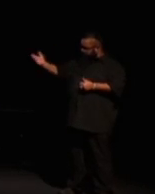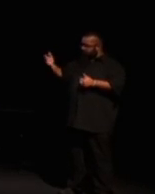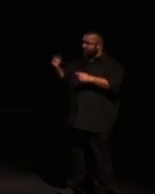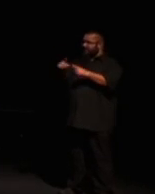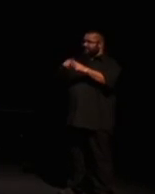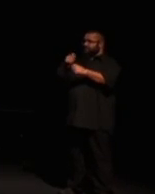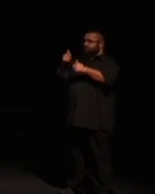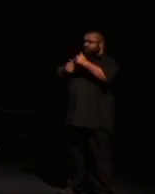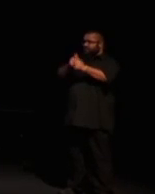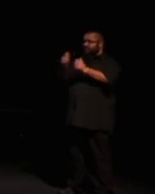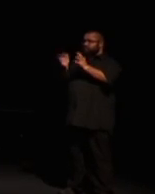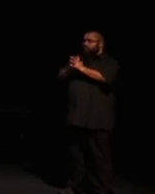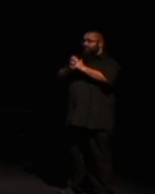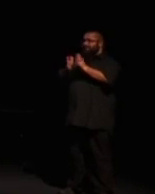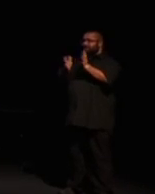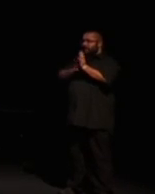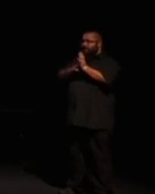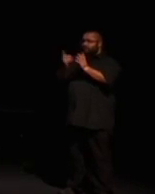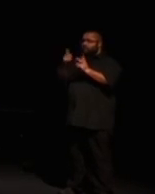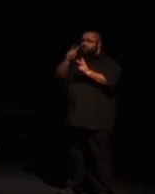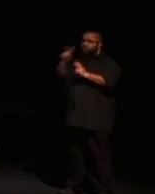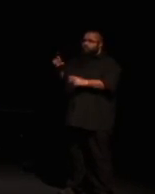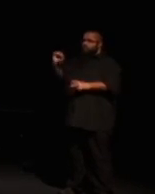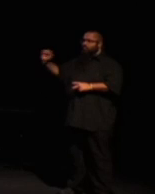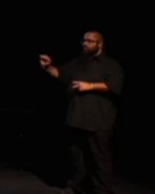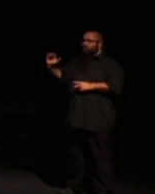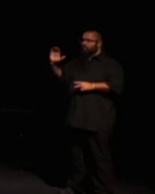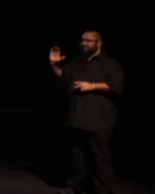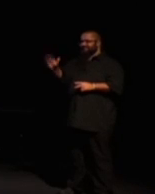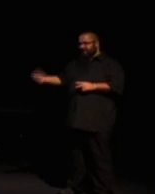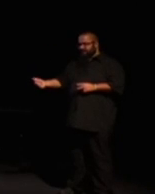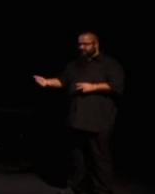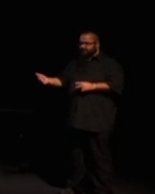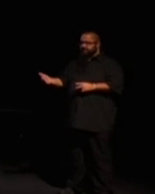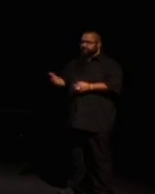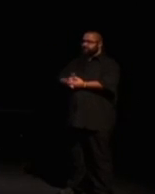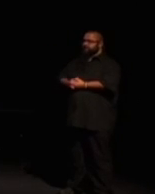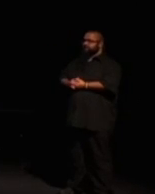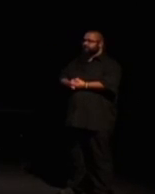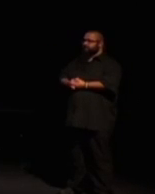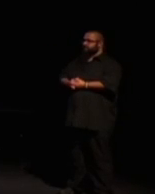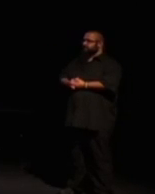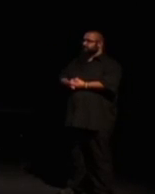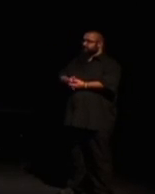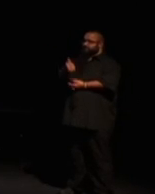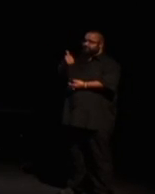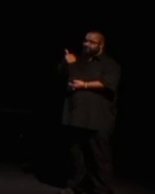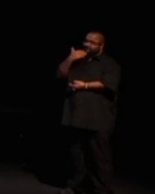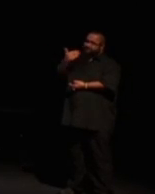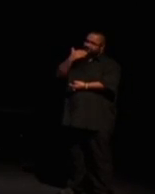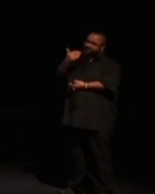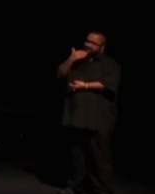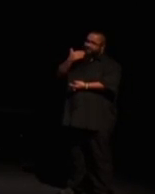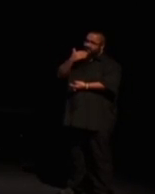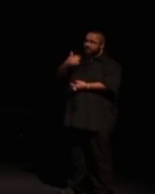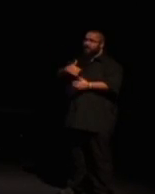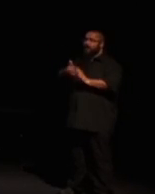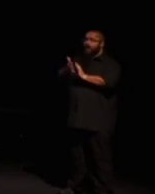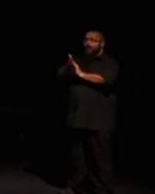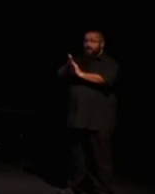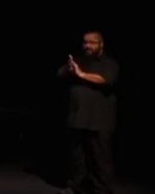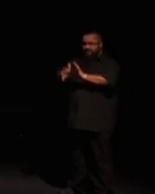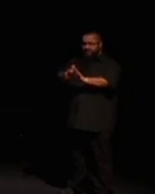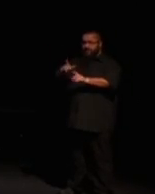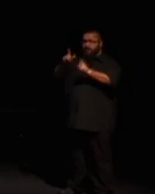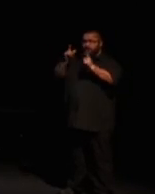Wendy Martin, who obviously saw your talent, and that's opened some doors for you. Yeah. Well, thank you. I mean, I had a lot